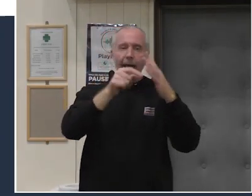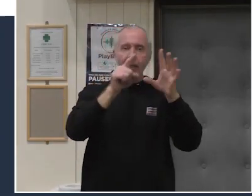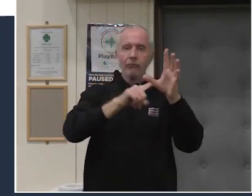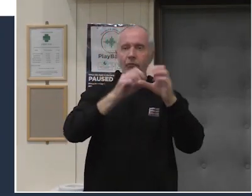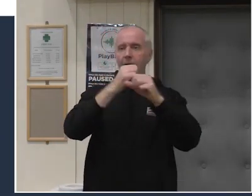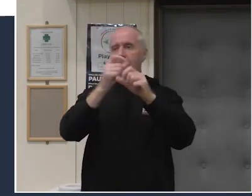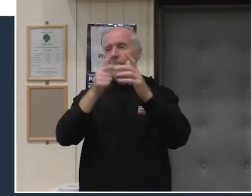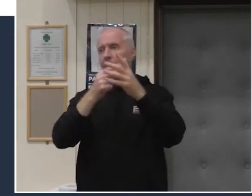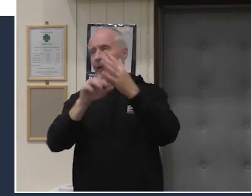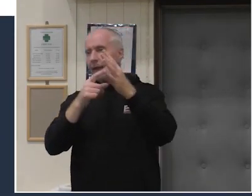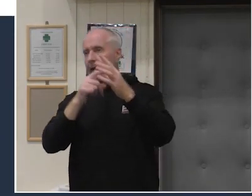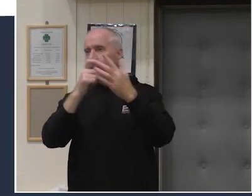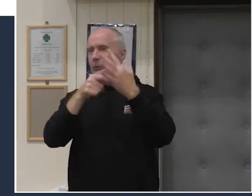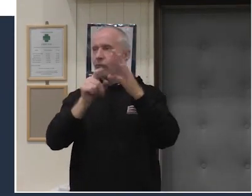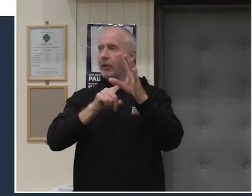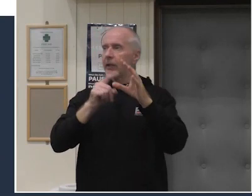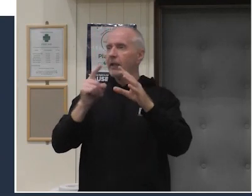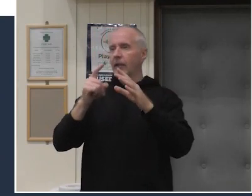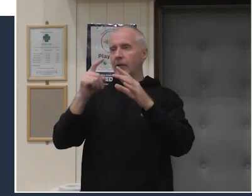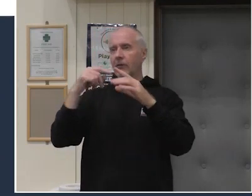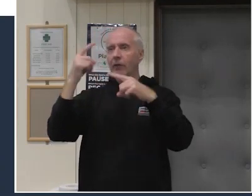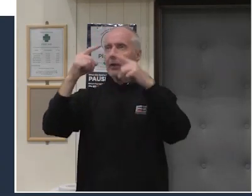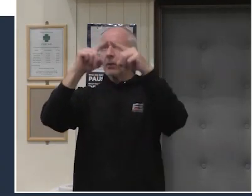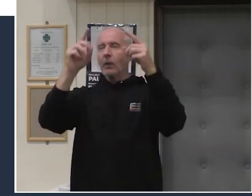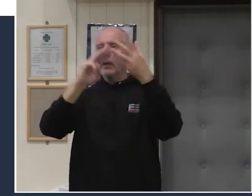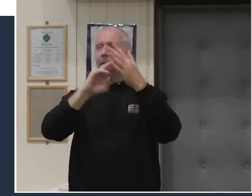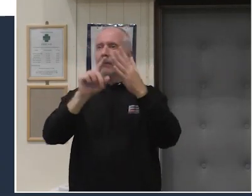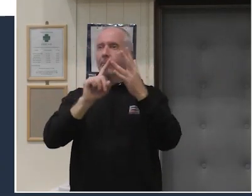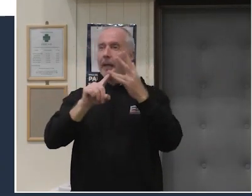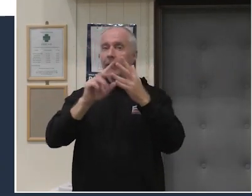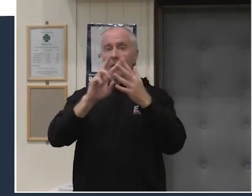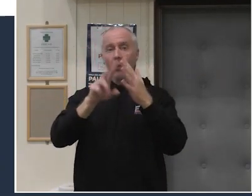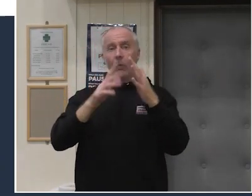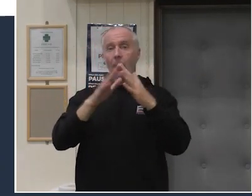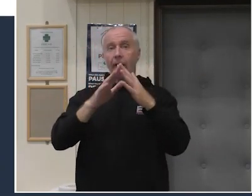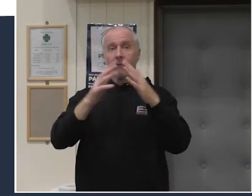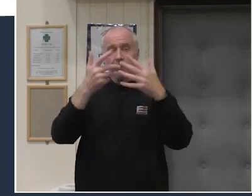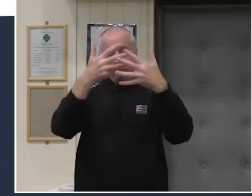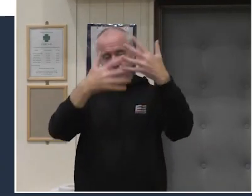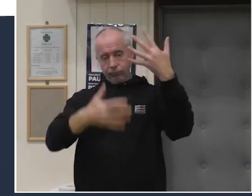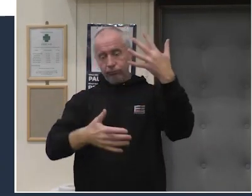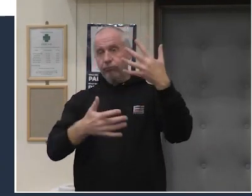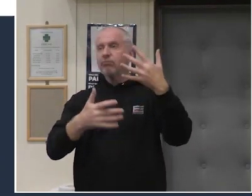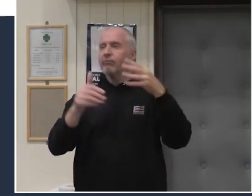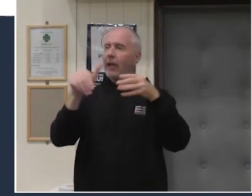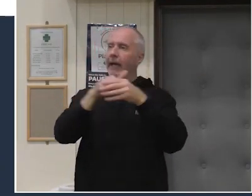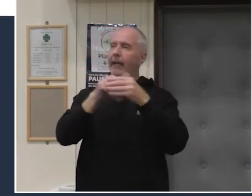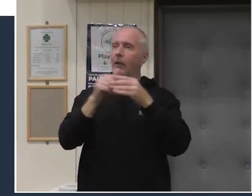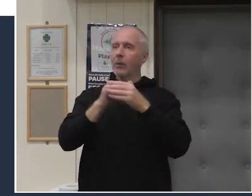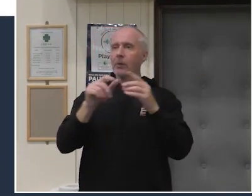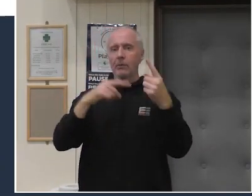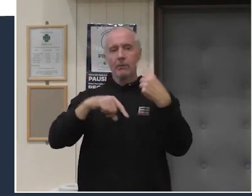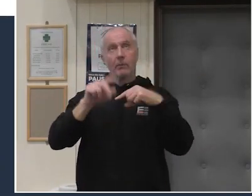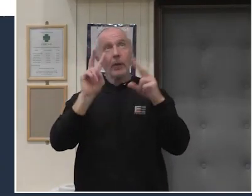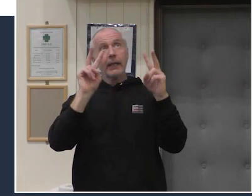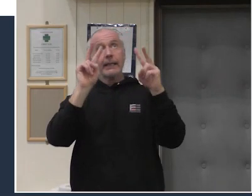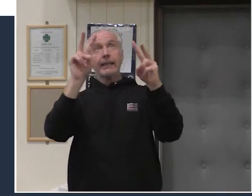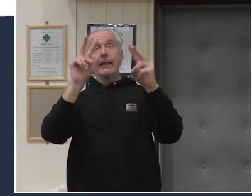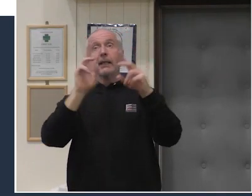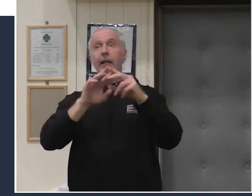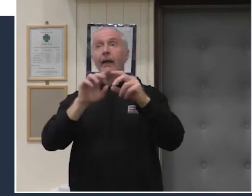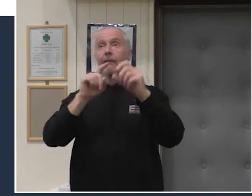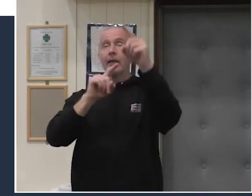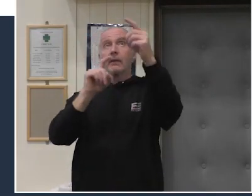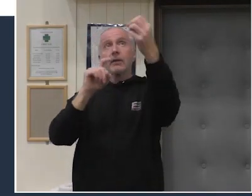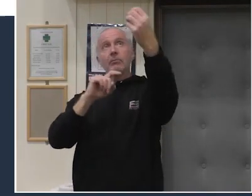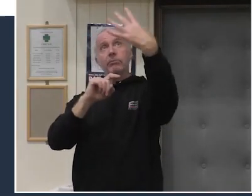gamma rays, all the way radio waves, microwaves, the entire lot, including the visible. So if it's emitting